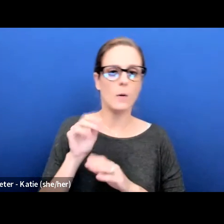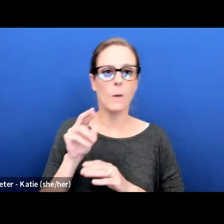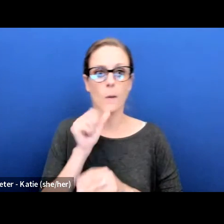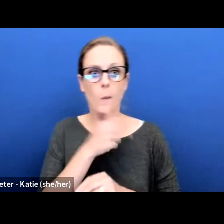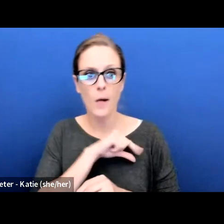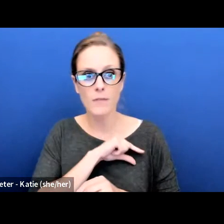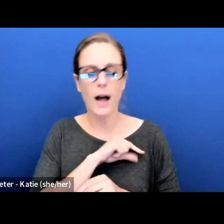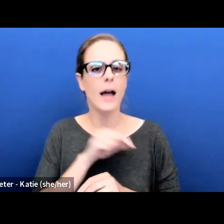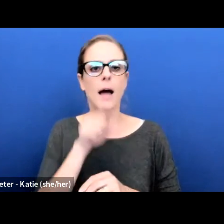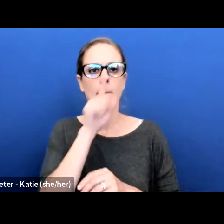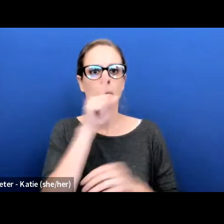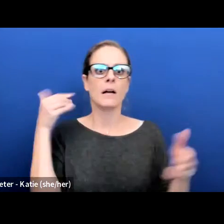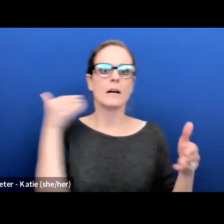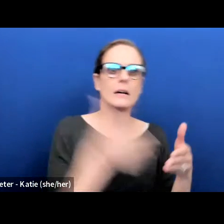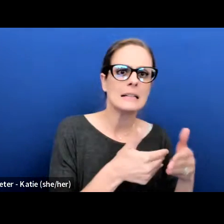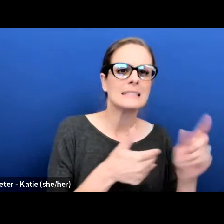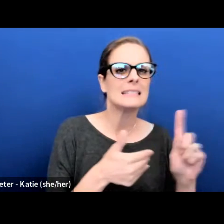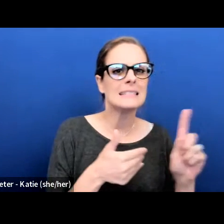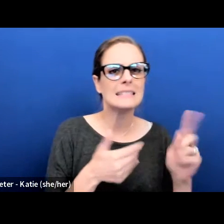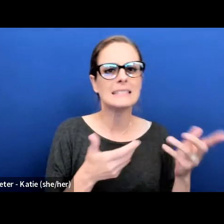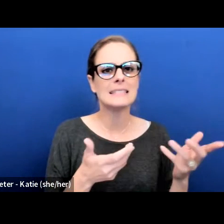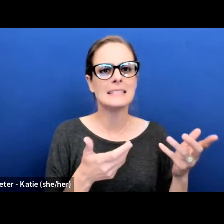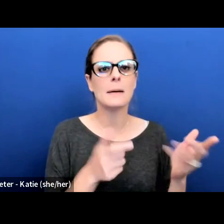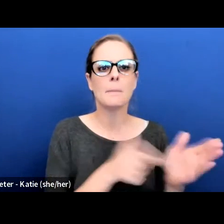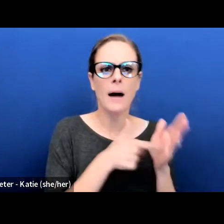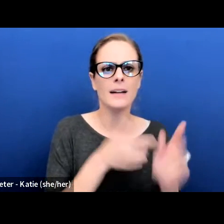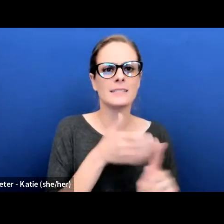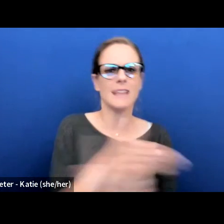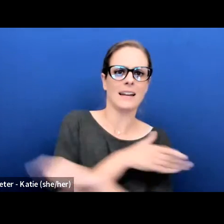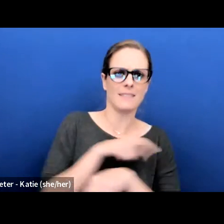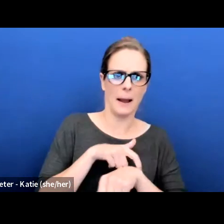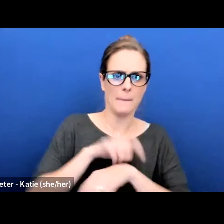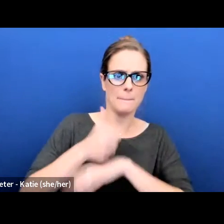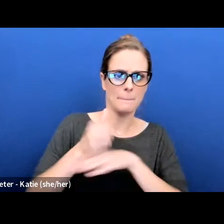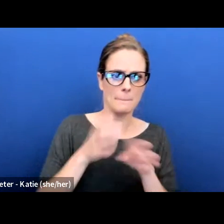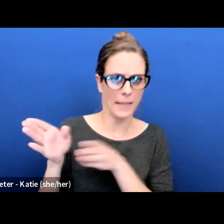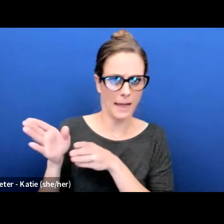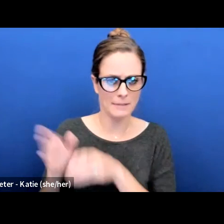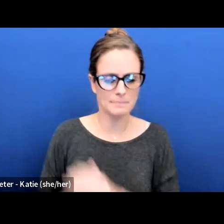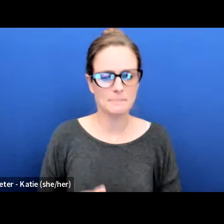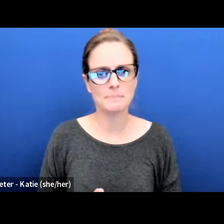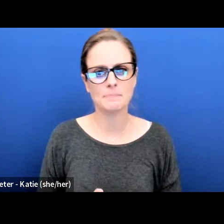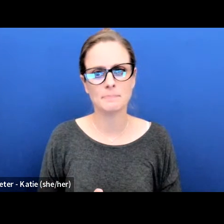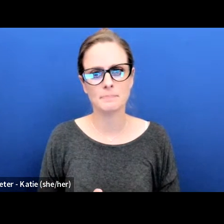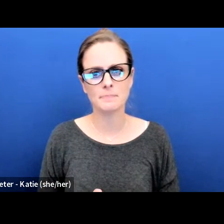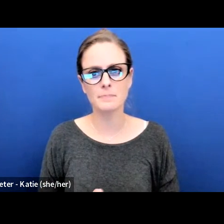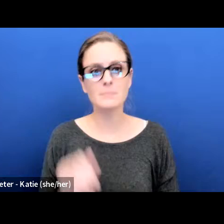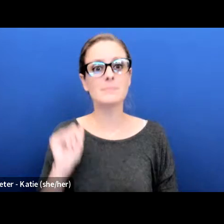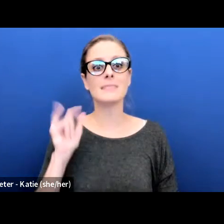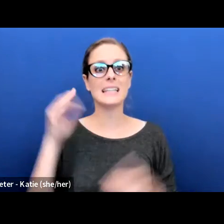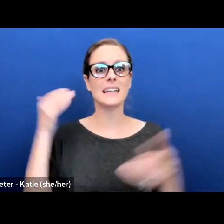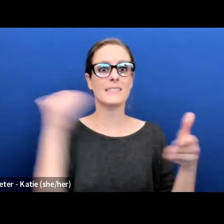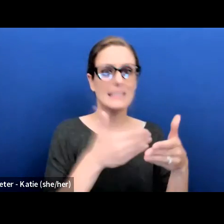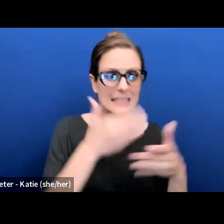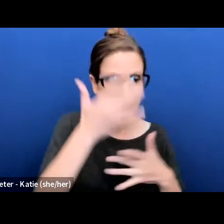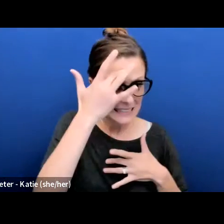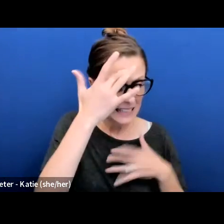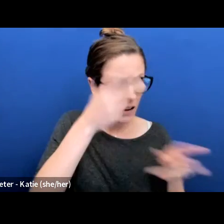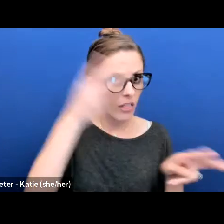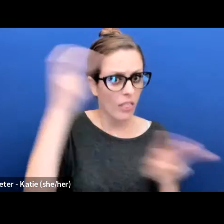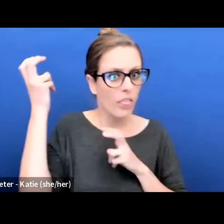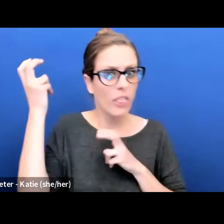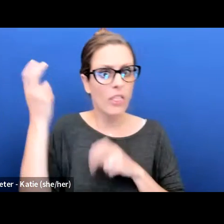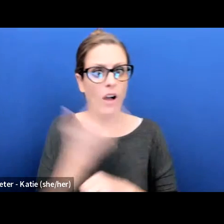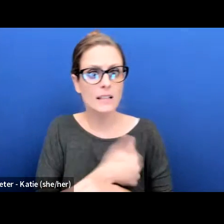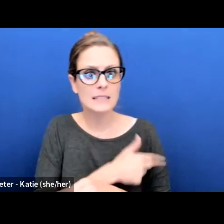feel, because that's not actually how this works. It's really the sooner that you started, the better. And by the time you get too sick and have to go to the hospital, it's too late.